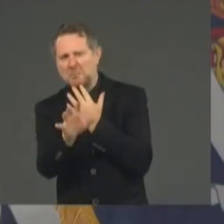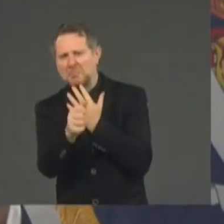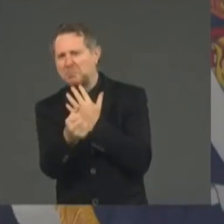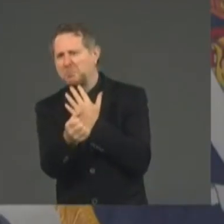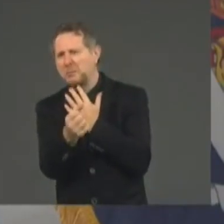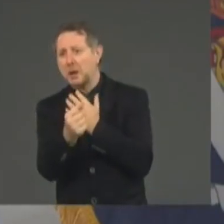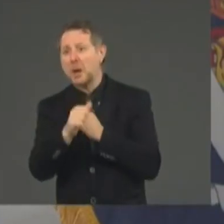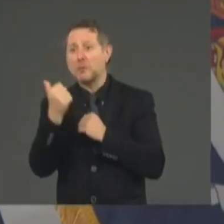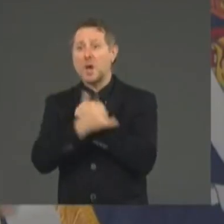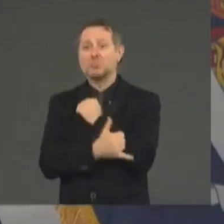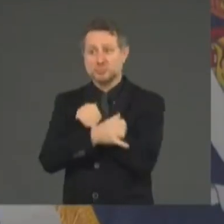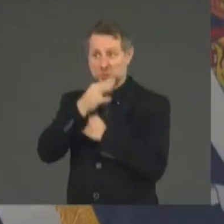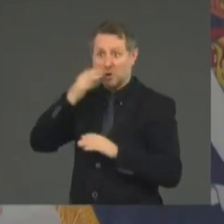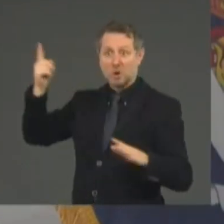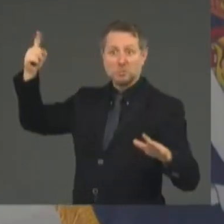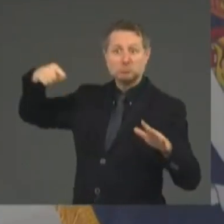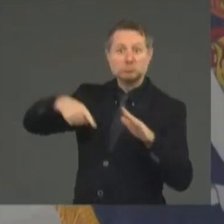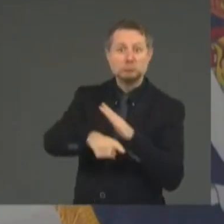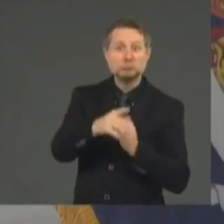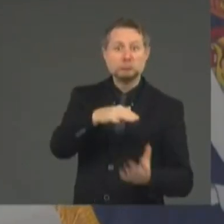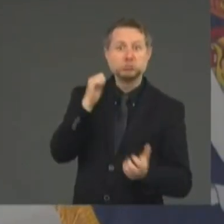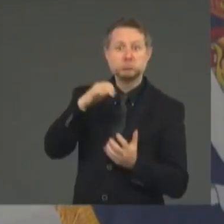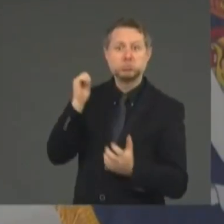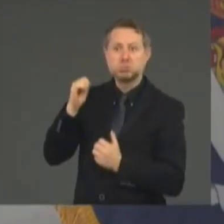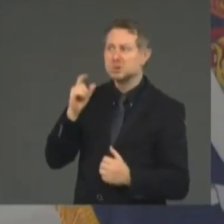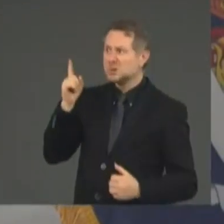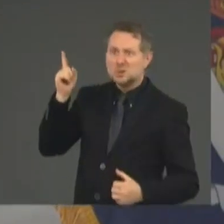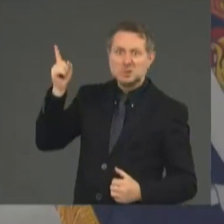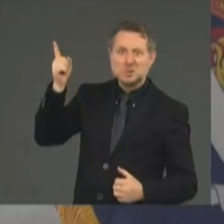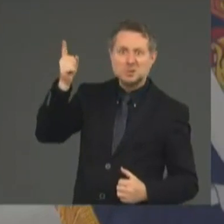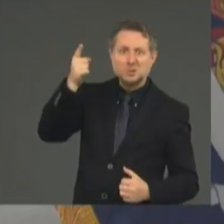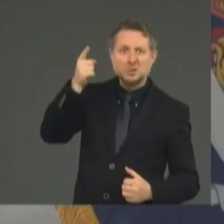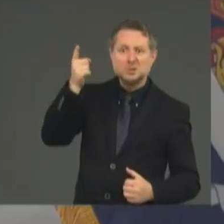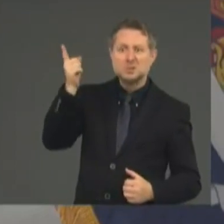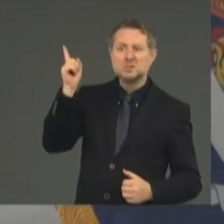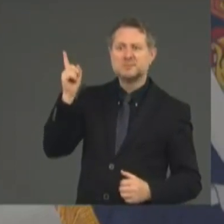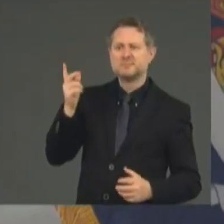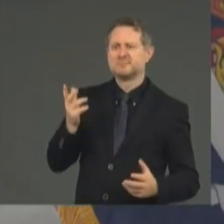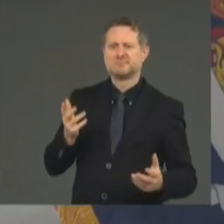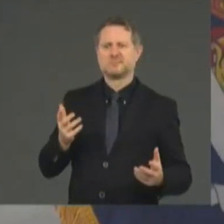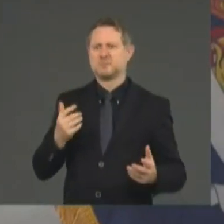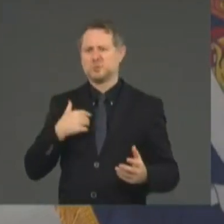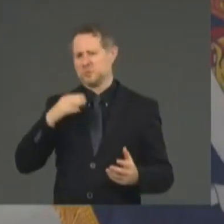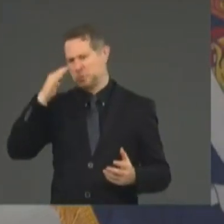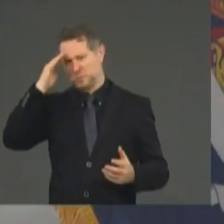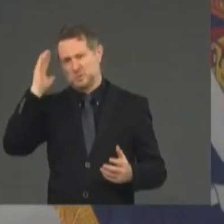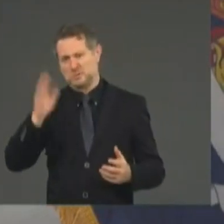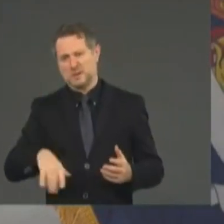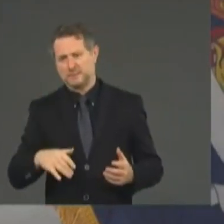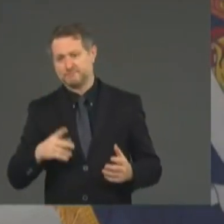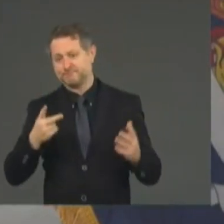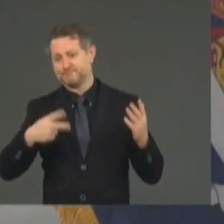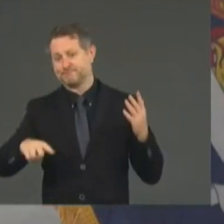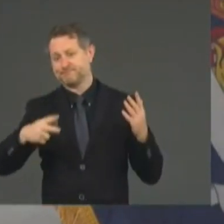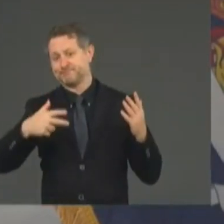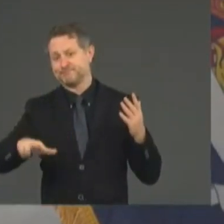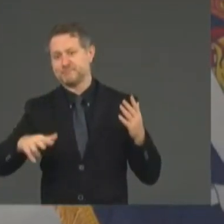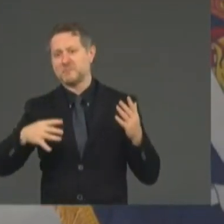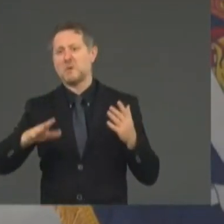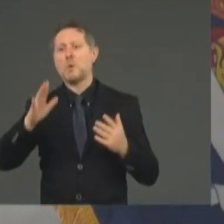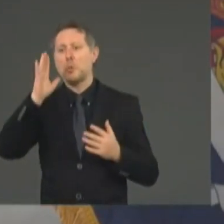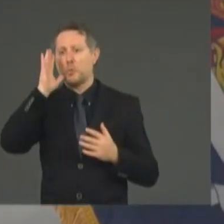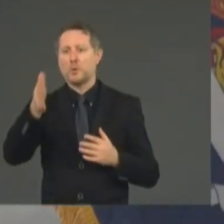So, right? Because I guarantee you, a few weeks from now, I'm going to be at a press conference